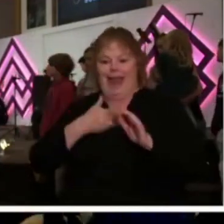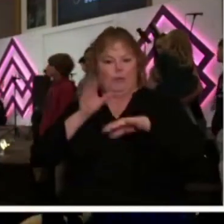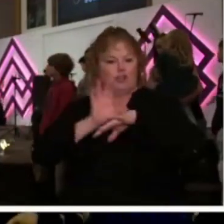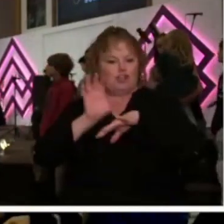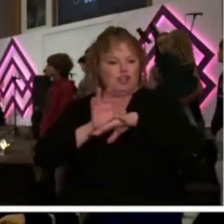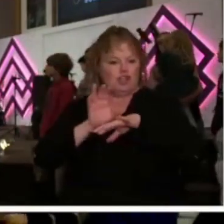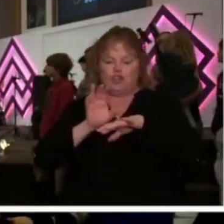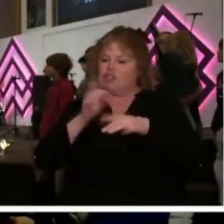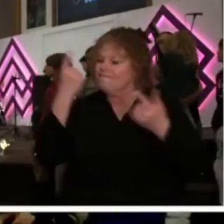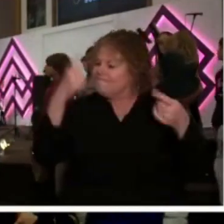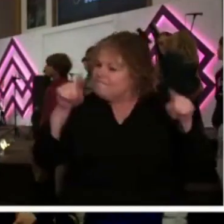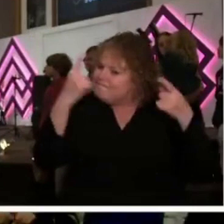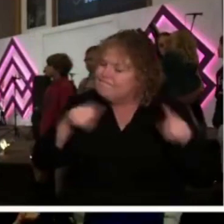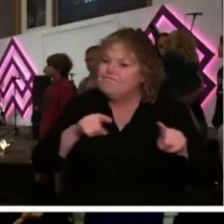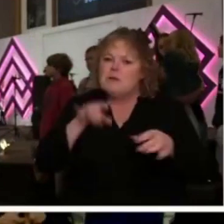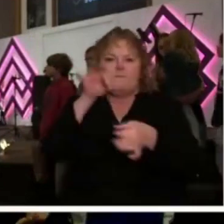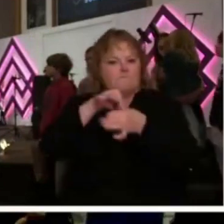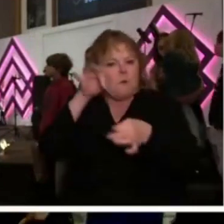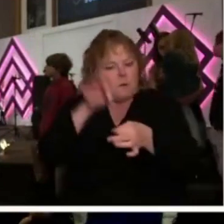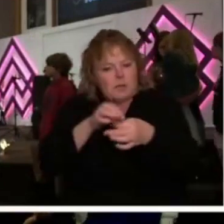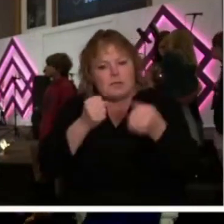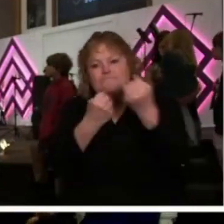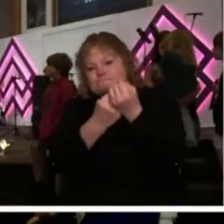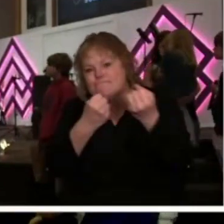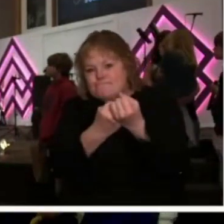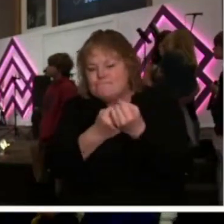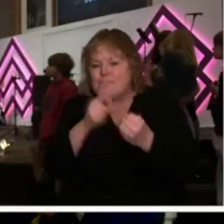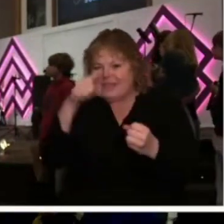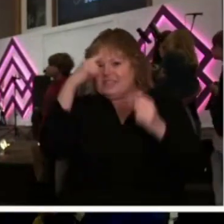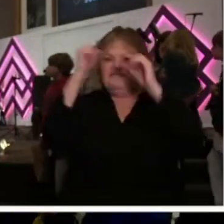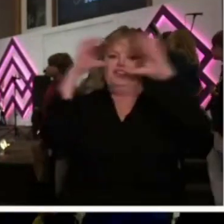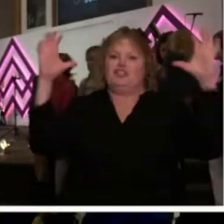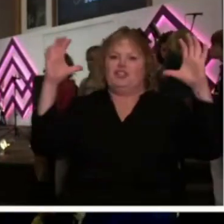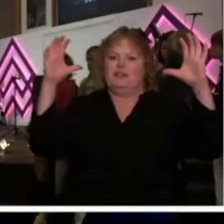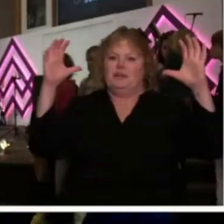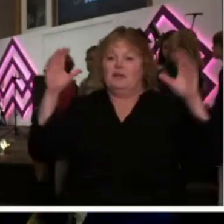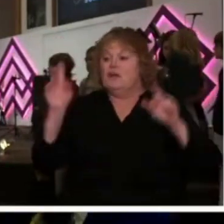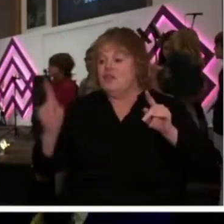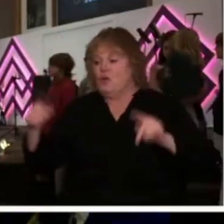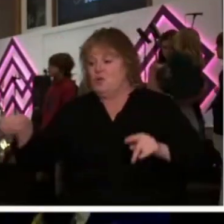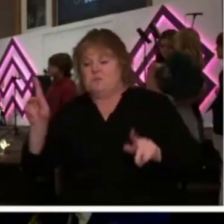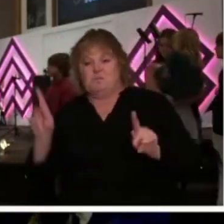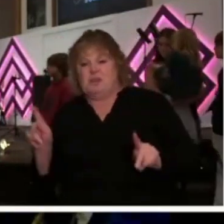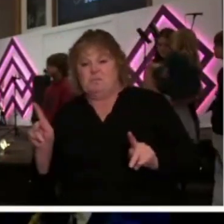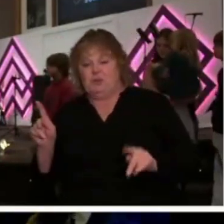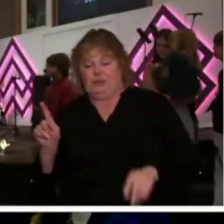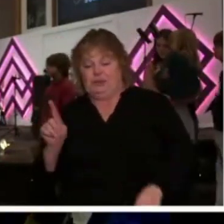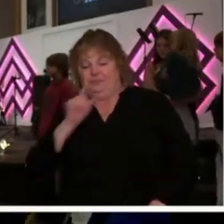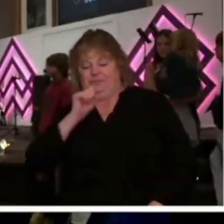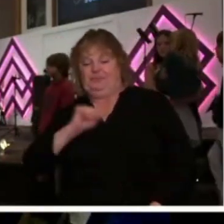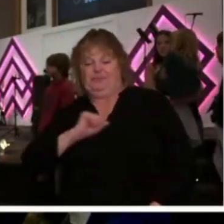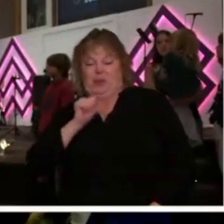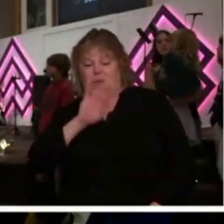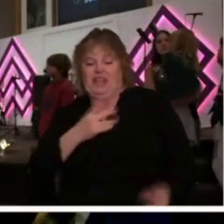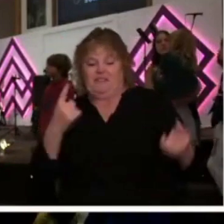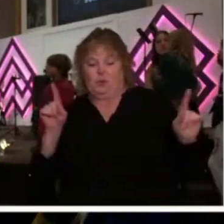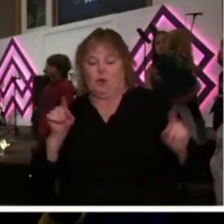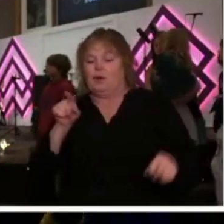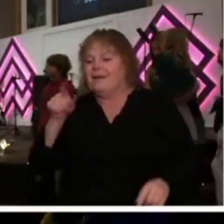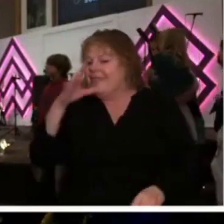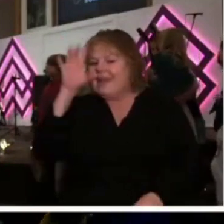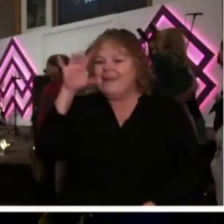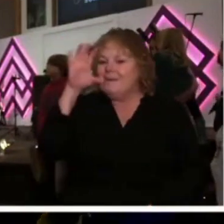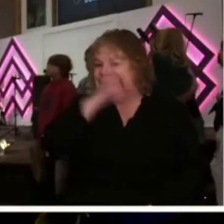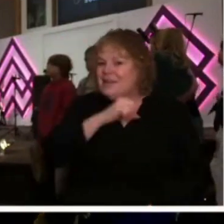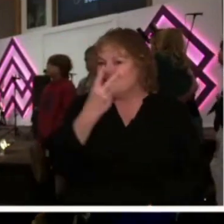unity, community, and faith, we realize something. Those naysayers underestimated two really important things. Number